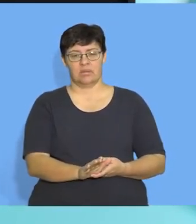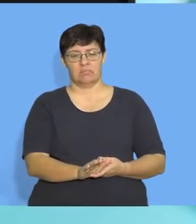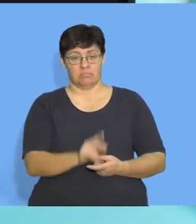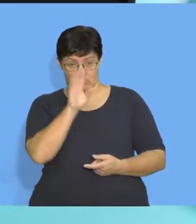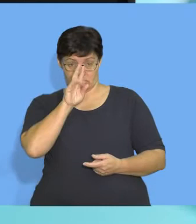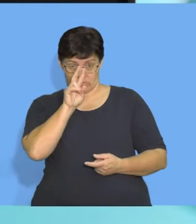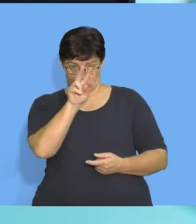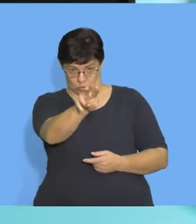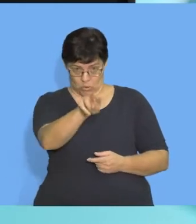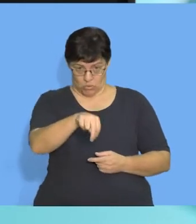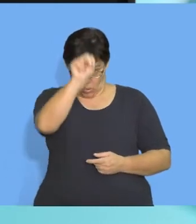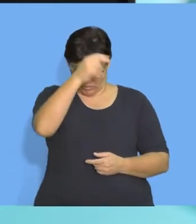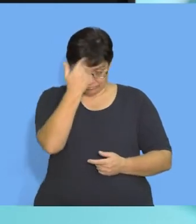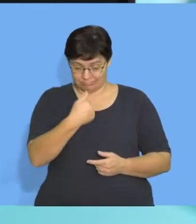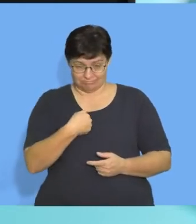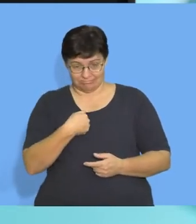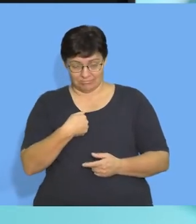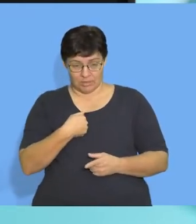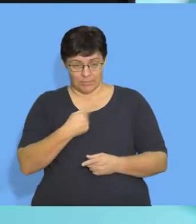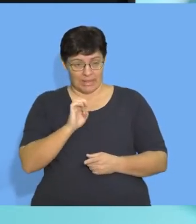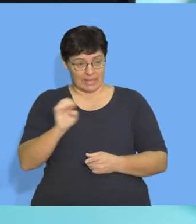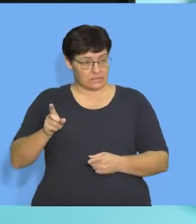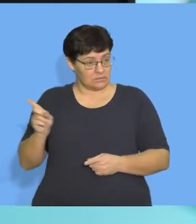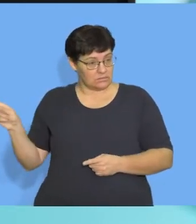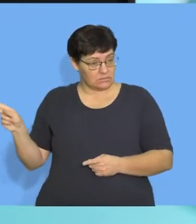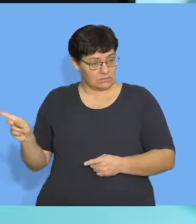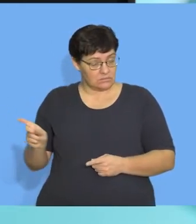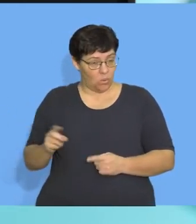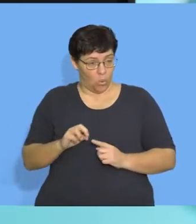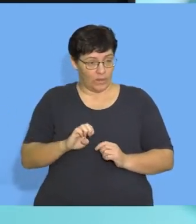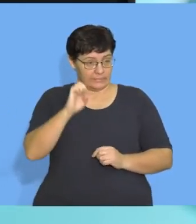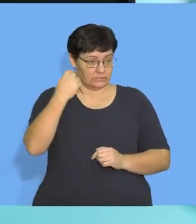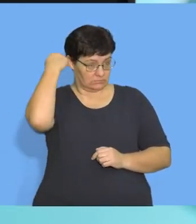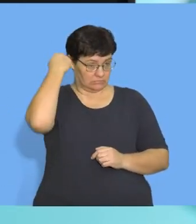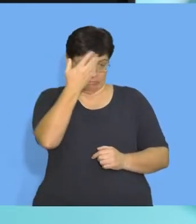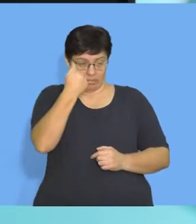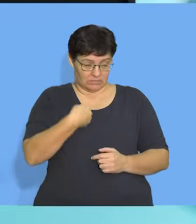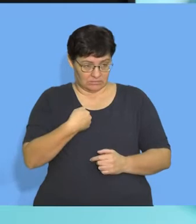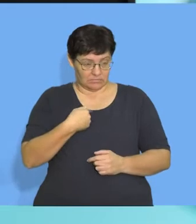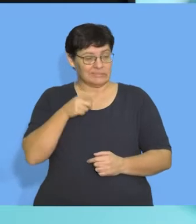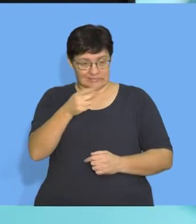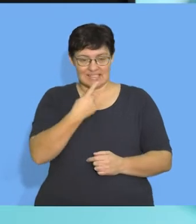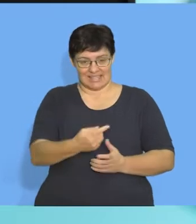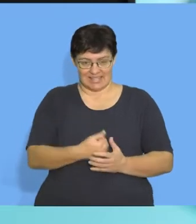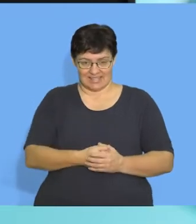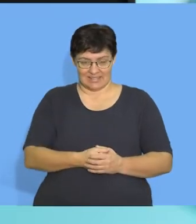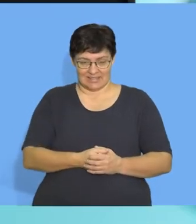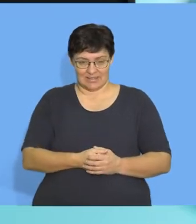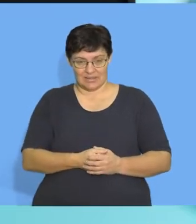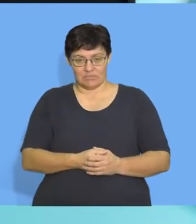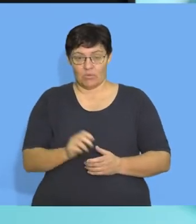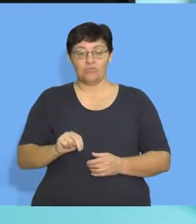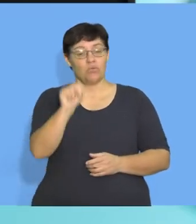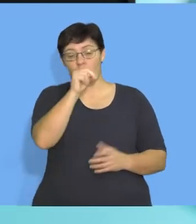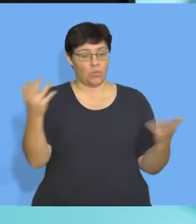facing north. So I can't tell you that east is to my right, which is what this says, okay? Because I don't know where north is.